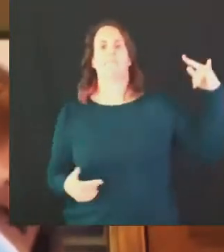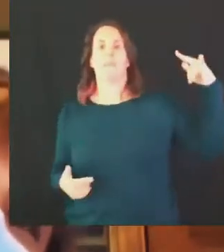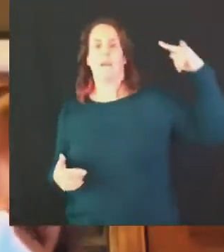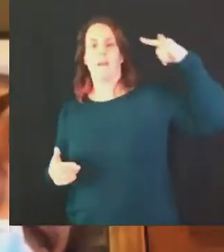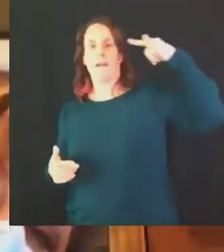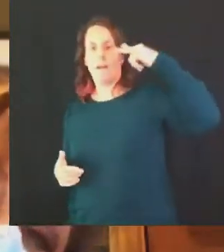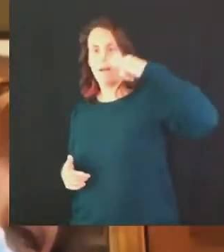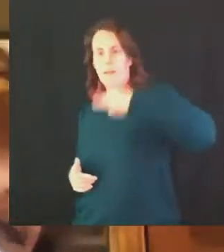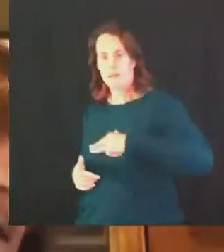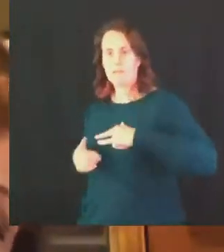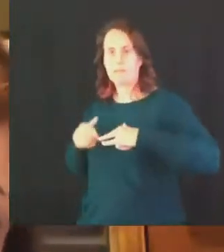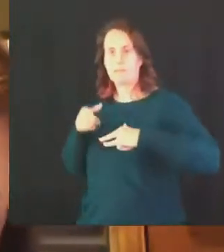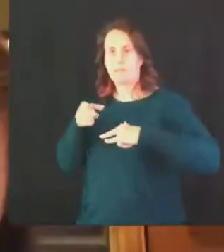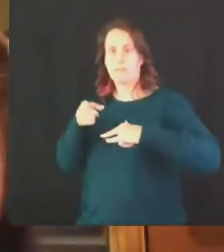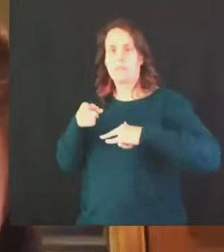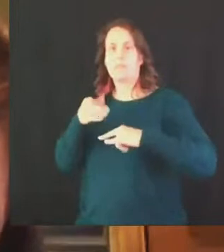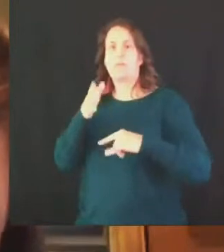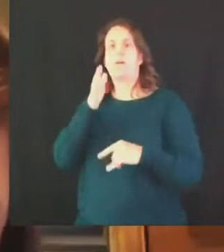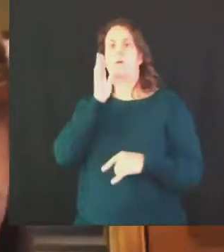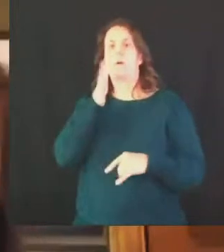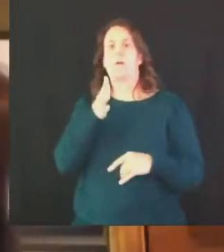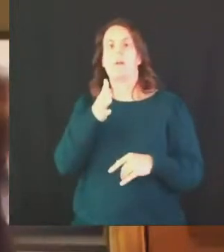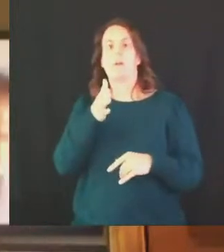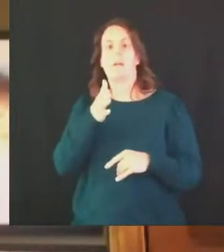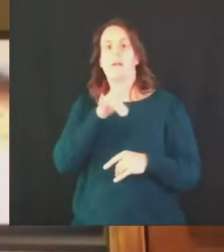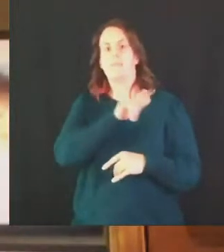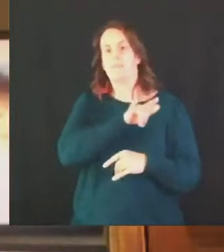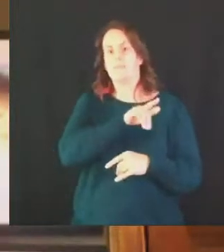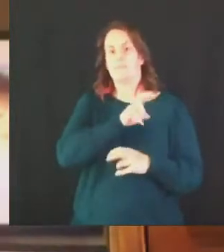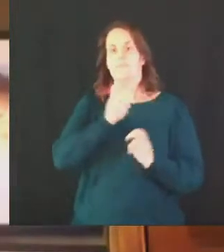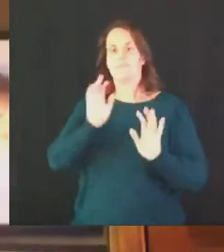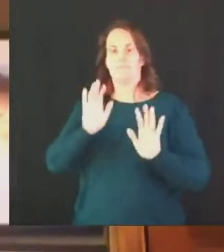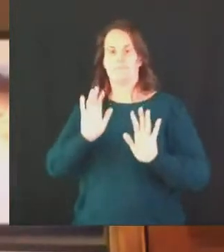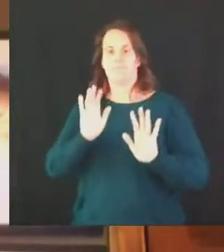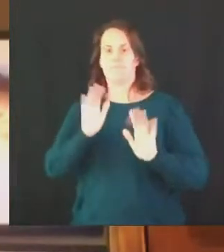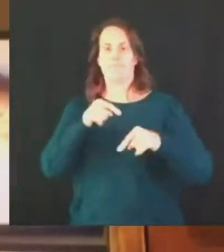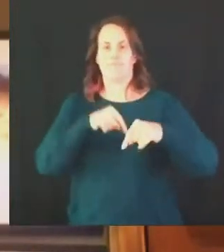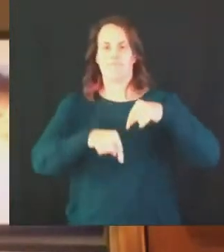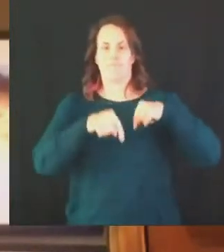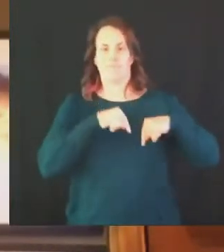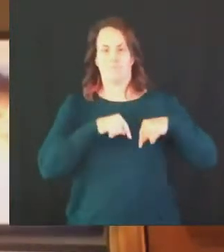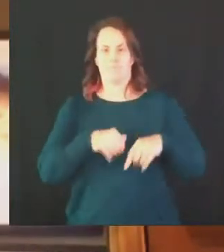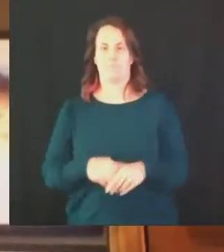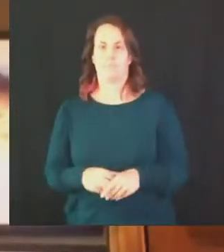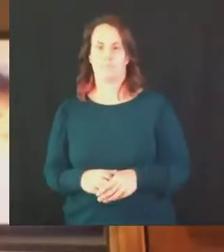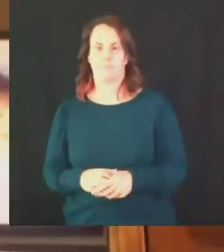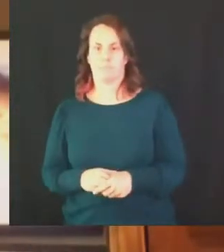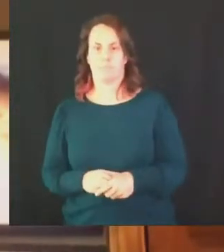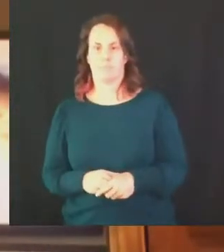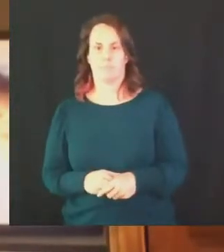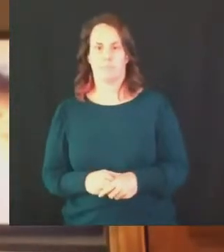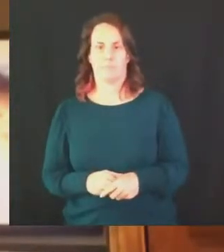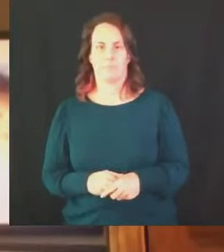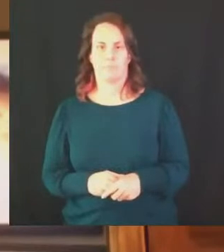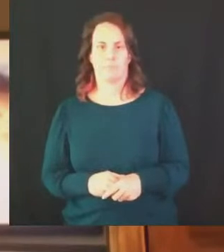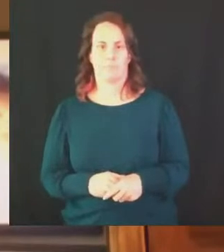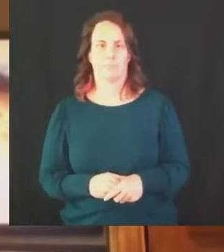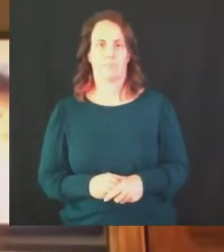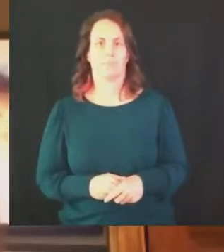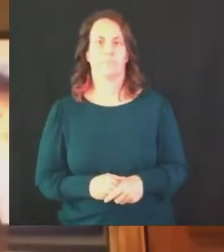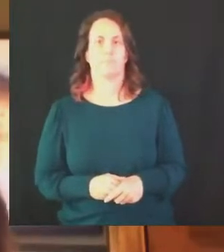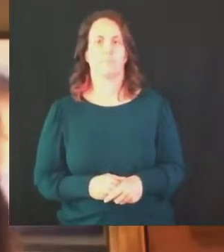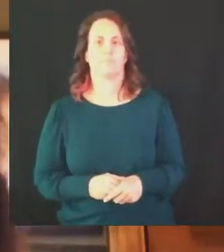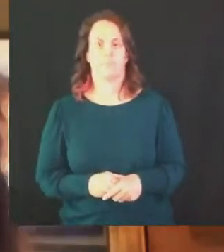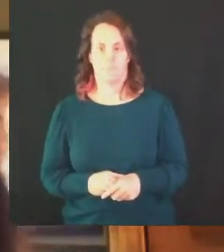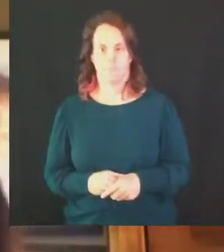and transport them in one of their ground ambulances to the facility, to the alternate care